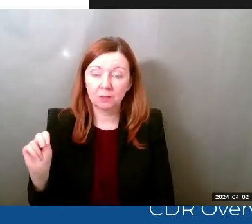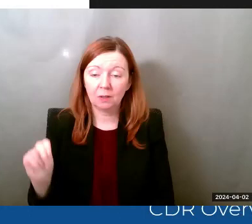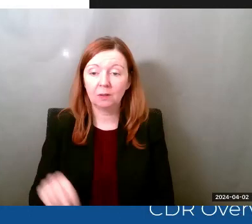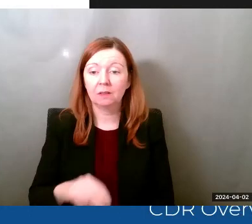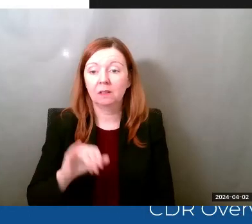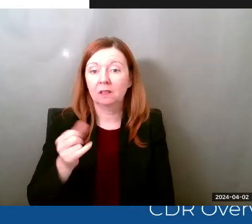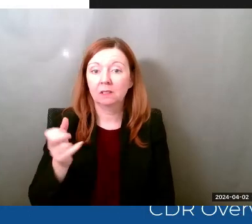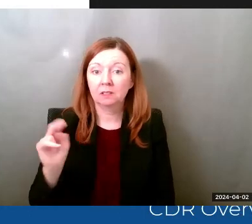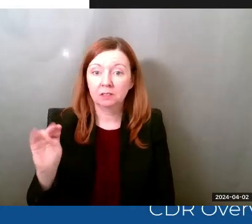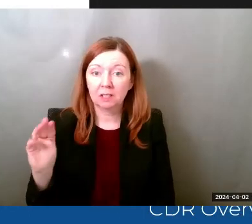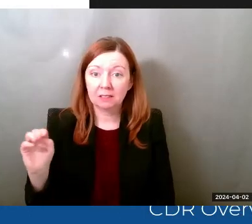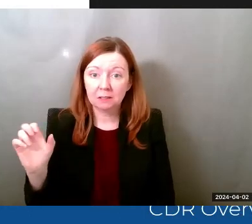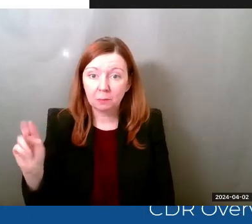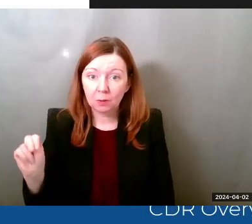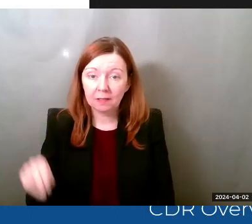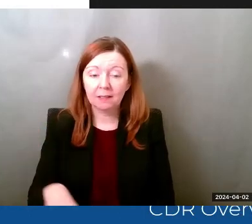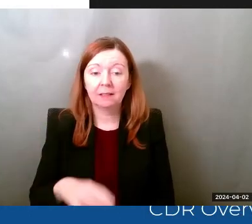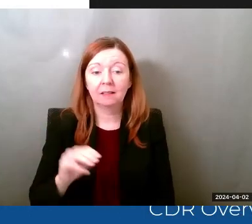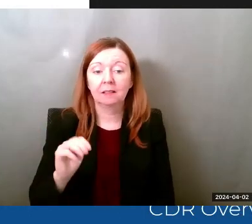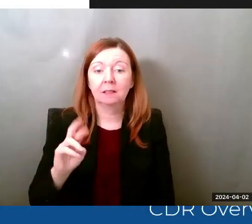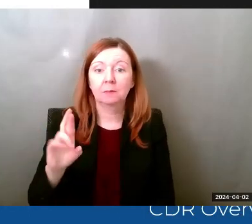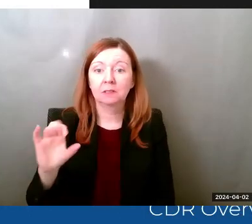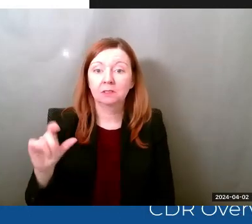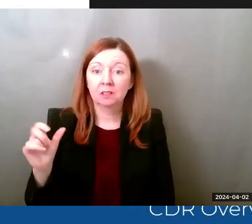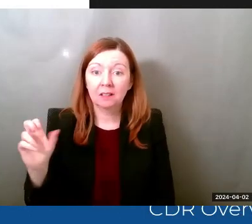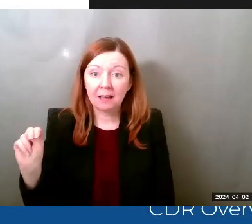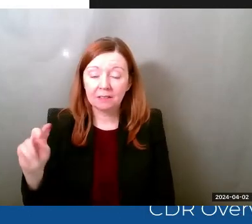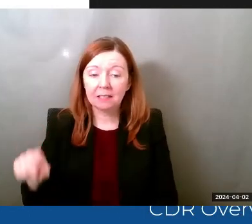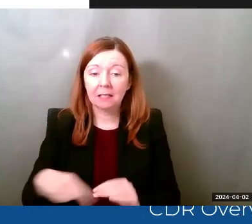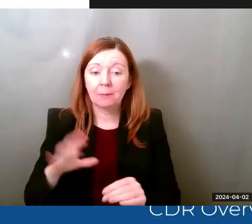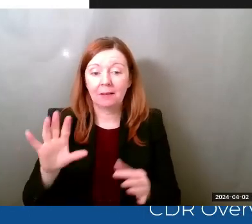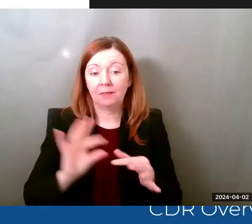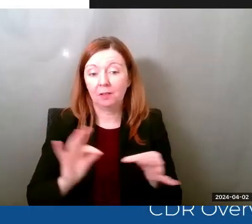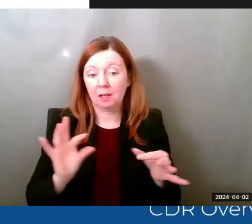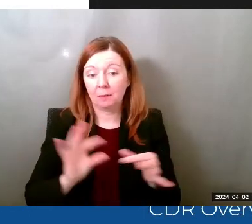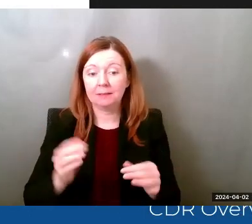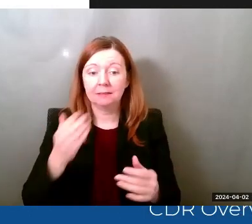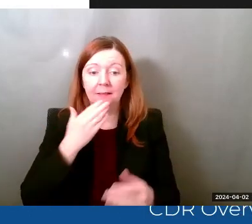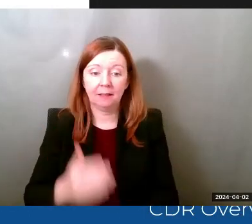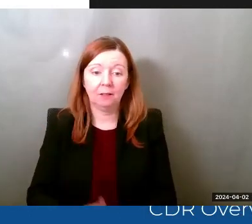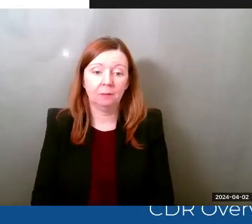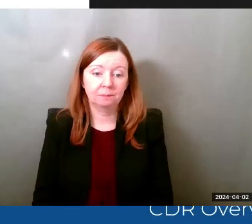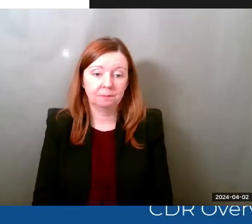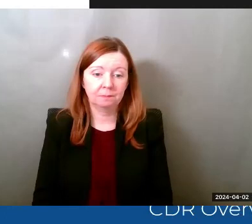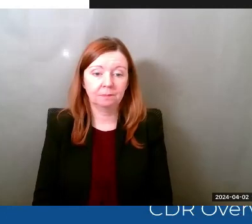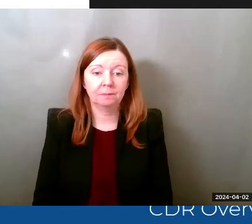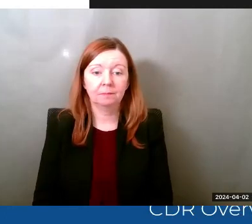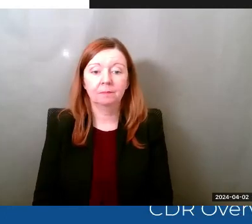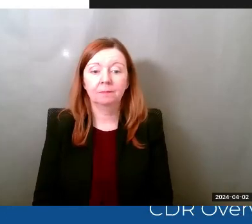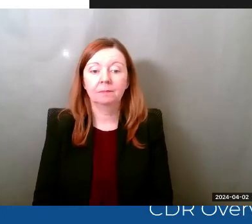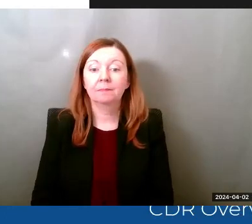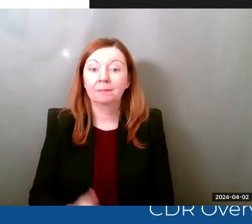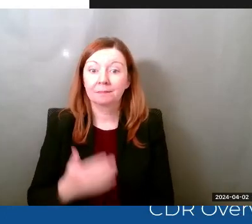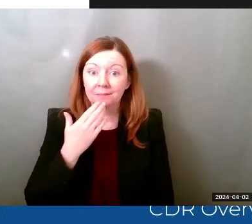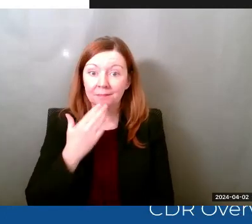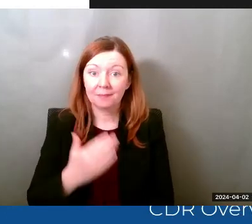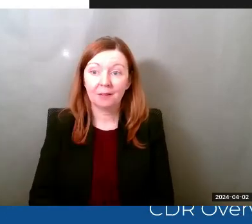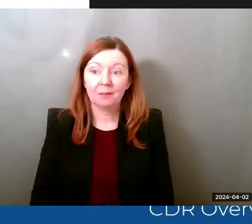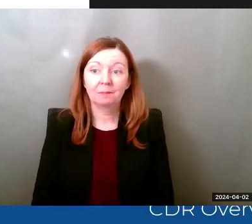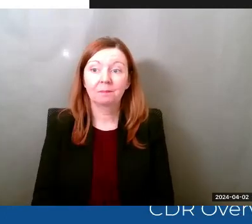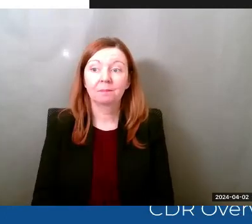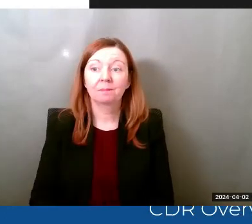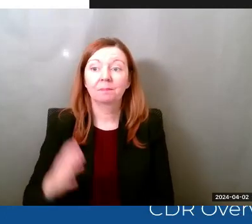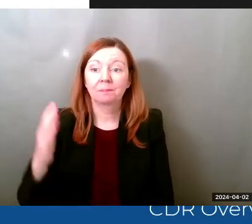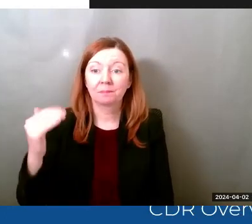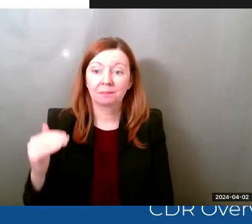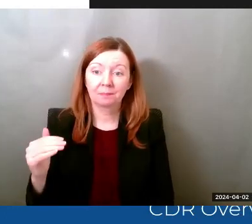Morgan, and Mr. Claflin about their comments. Thank you. Thank you for your comments. The